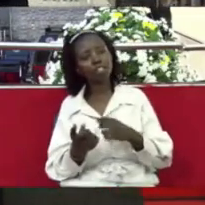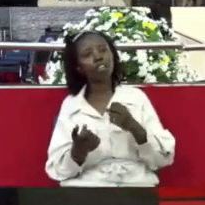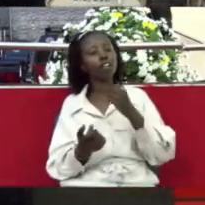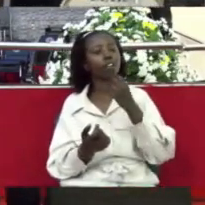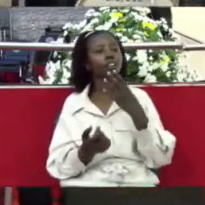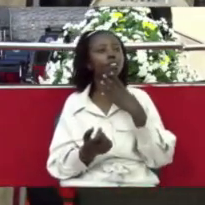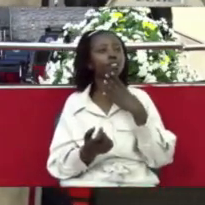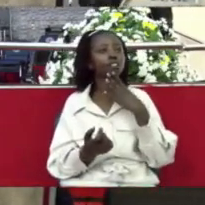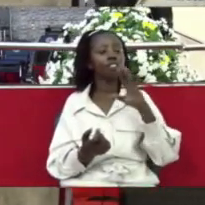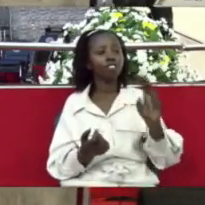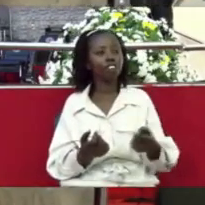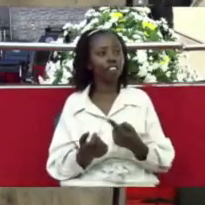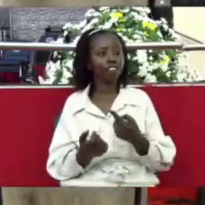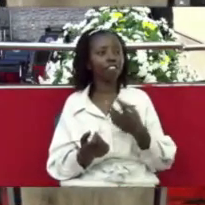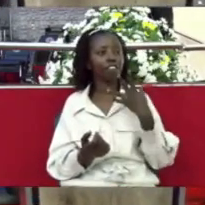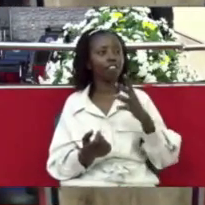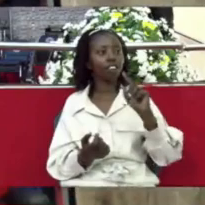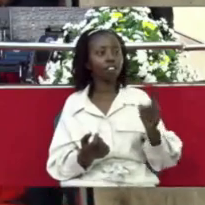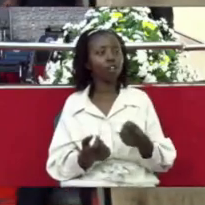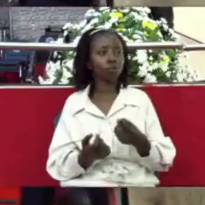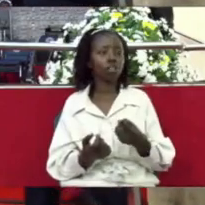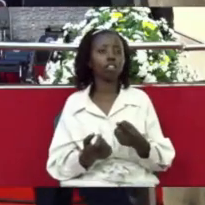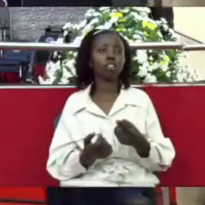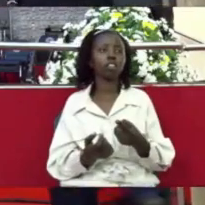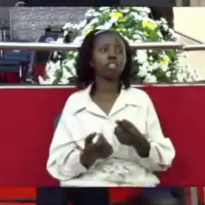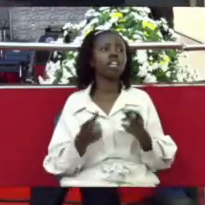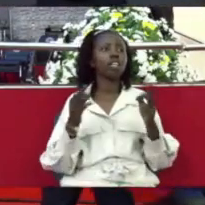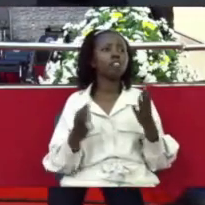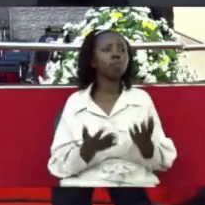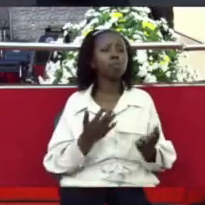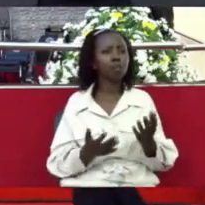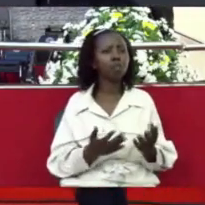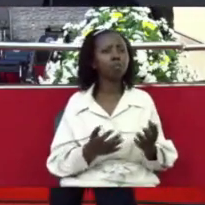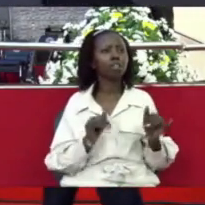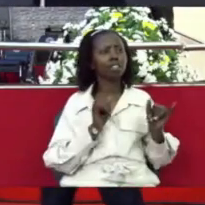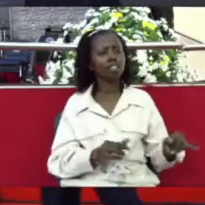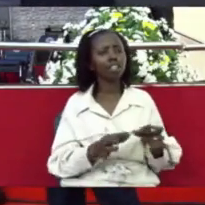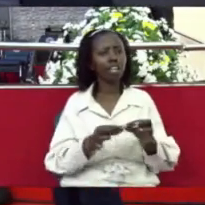And if it takes you a month to get that 5,000 shillings together,